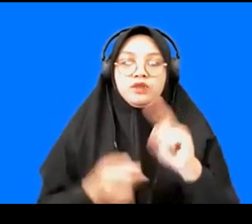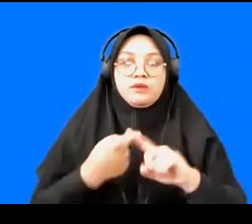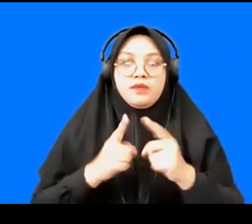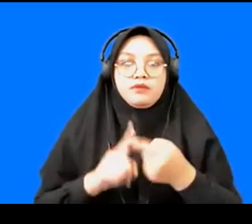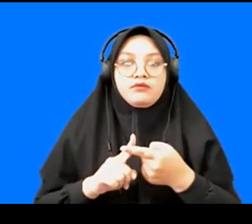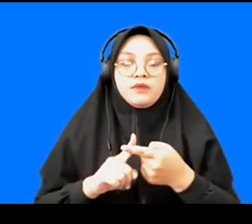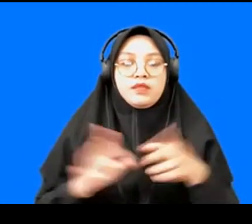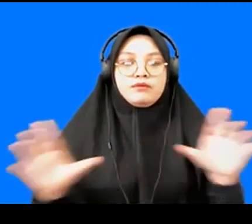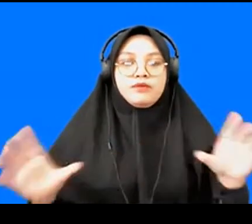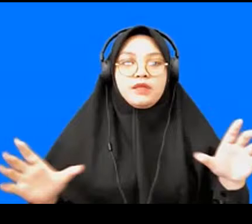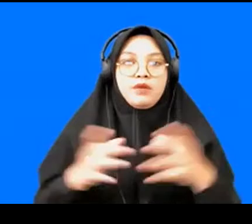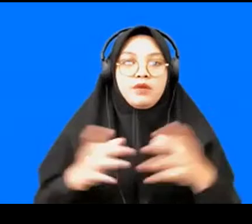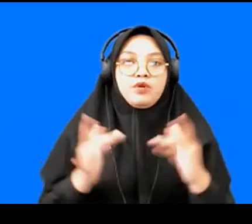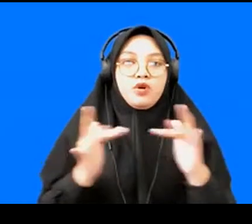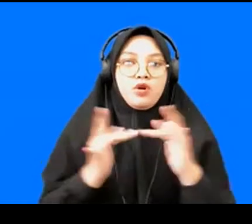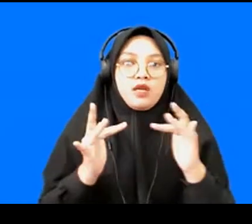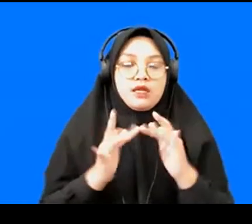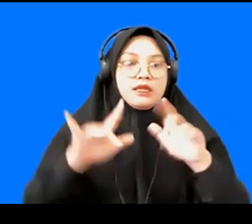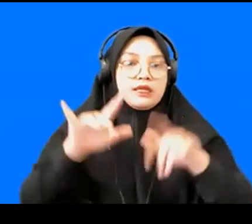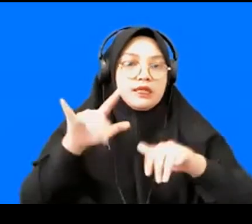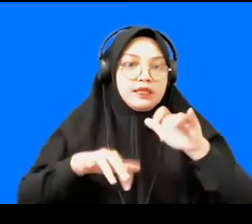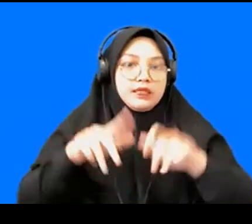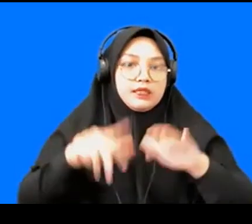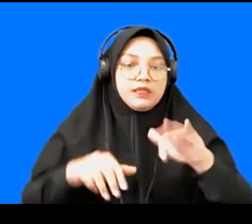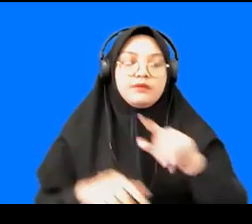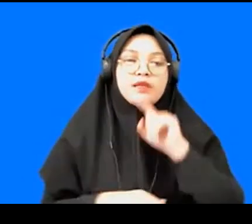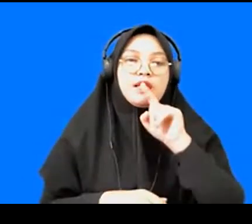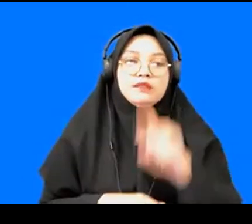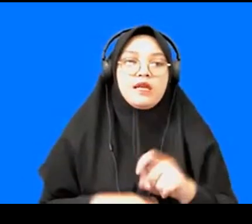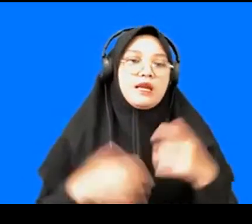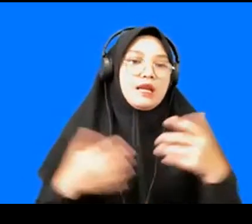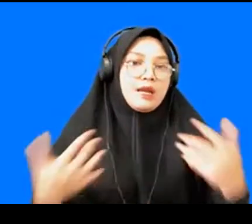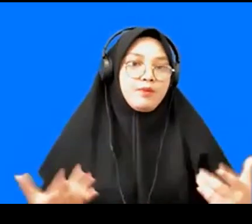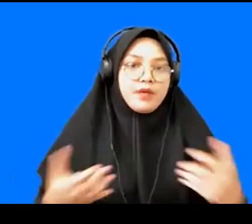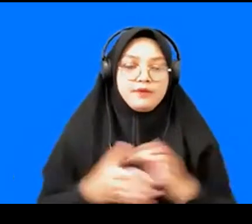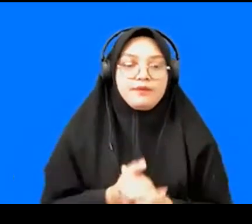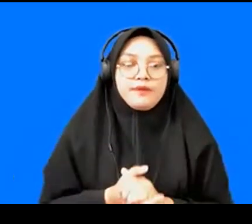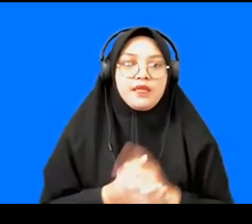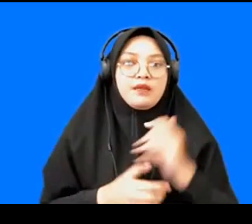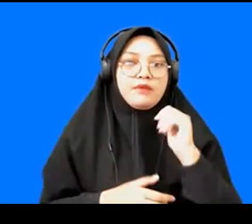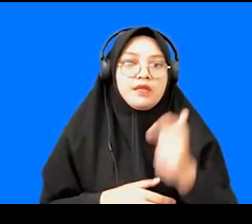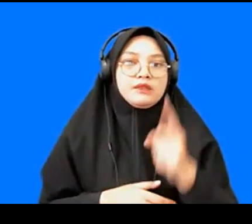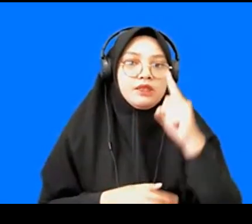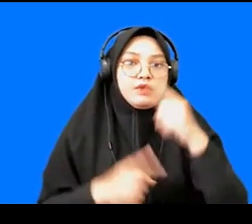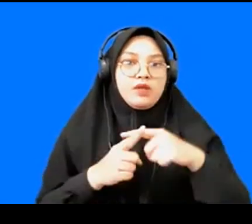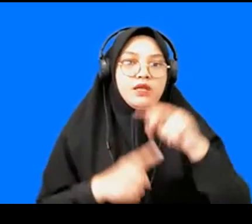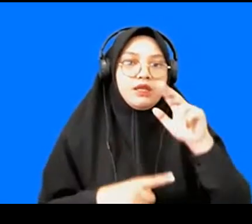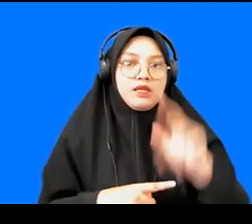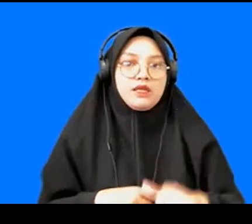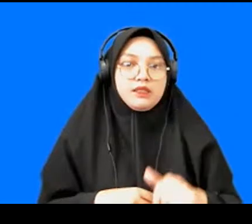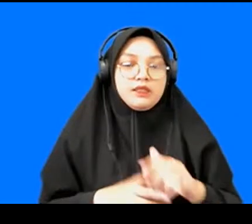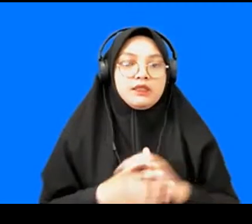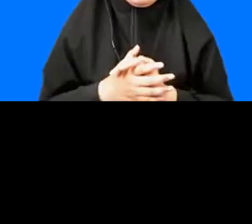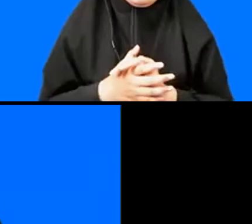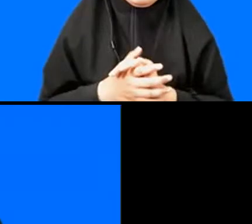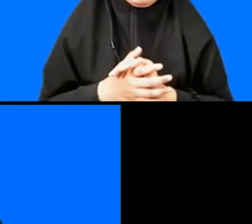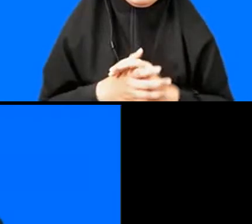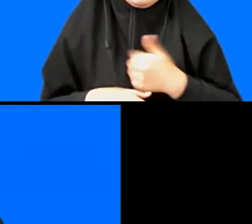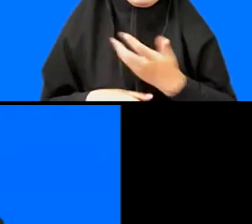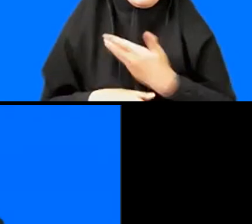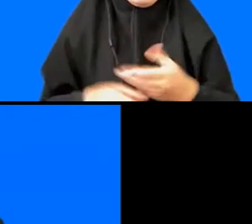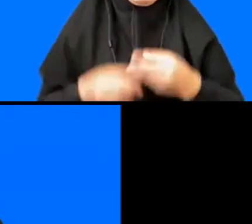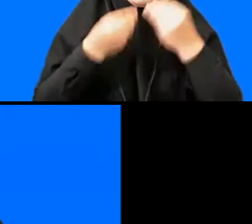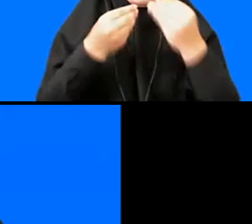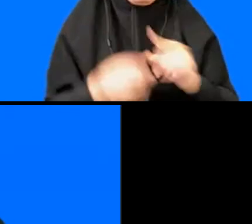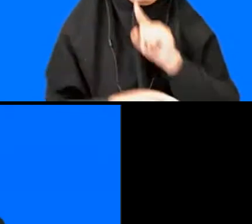them. Okay, so again, let me be a little bit provocative, because what I'm suspecting on hearing